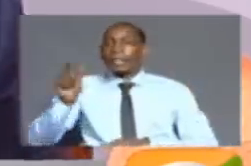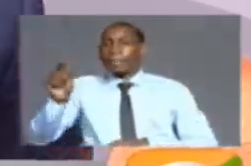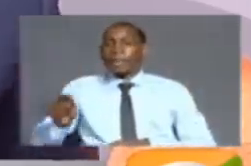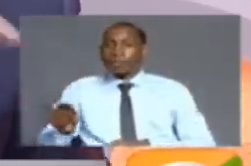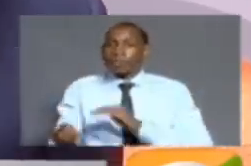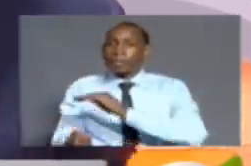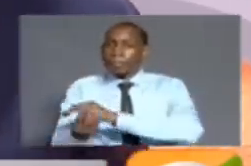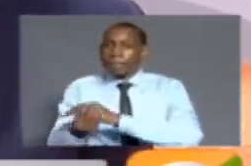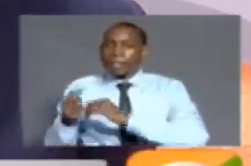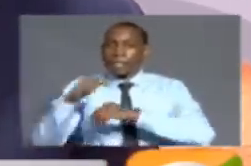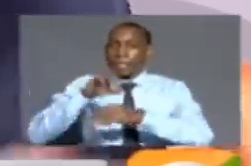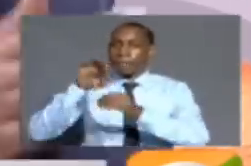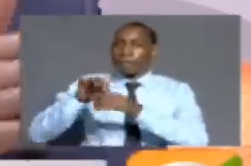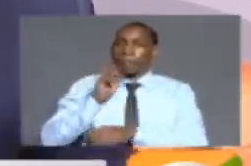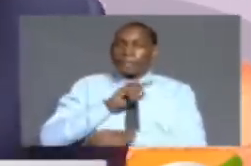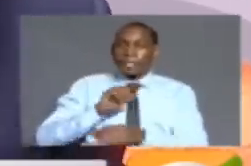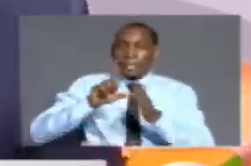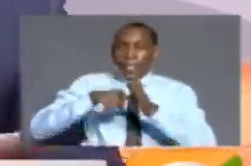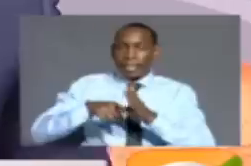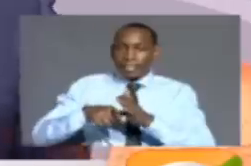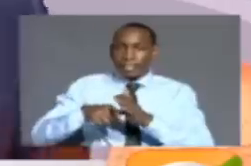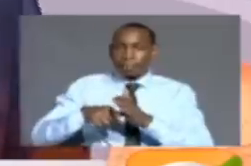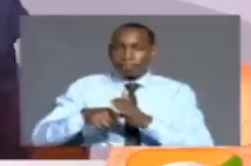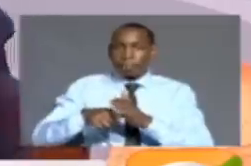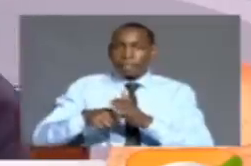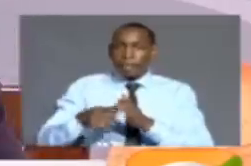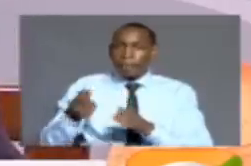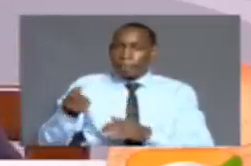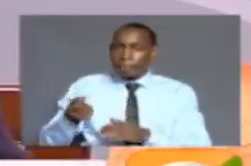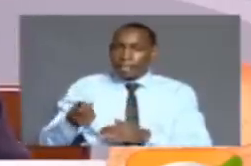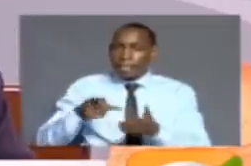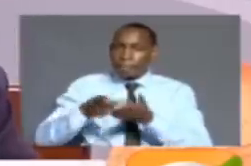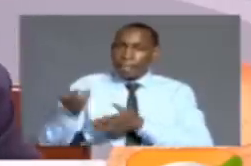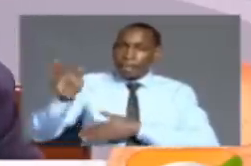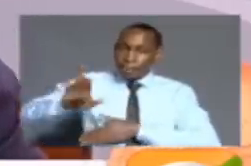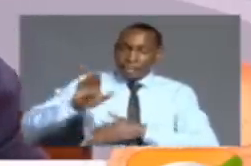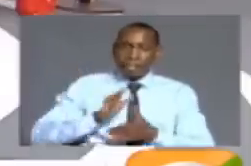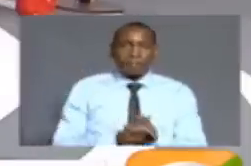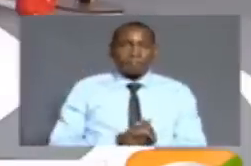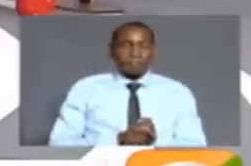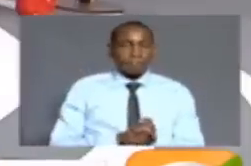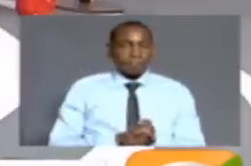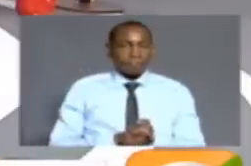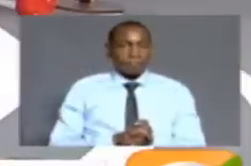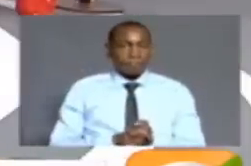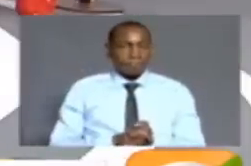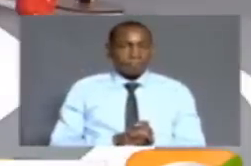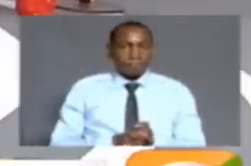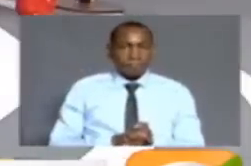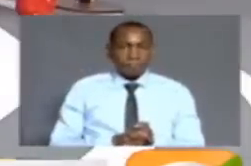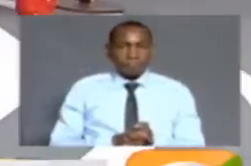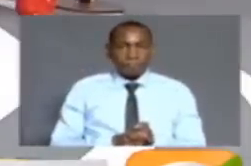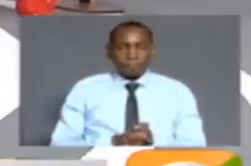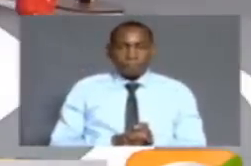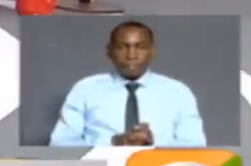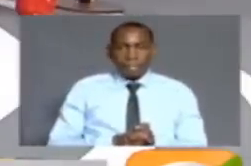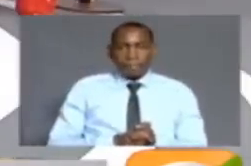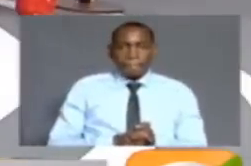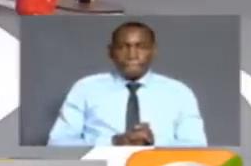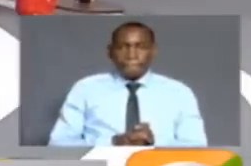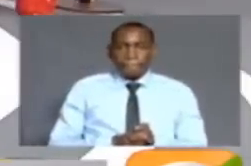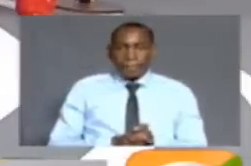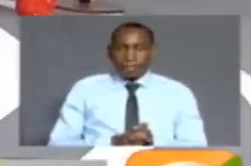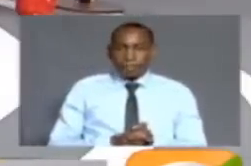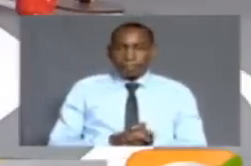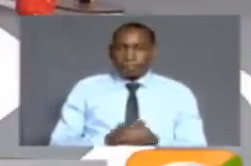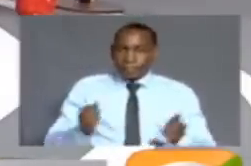vote. And then the moment he gets there, of course, he starts taking all that money to repay back. He has to make up. But I think it's the chicken and the egg. Mm. We can't